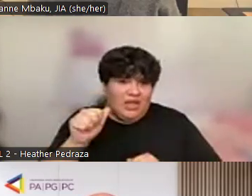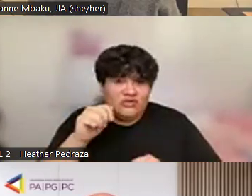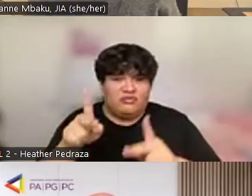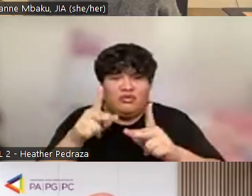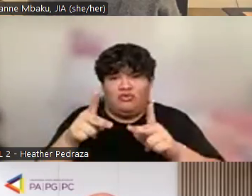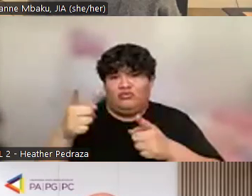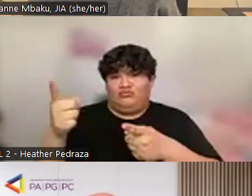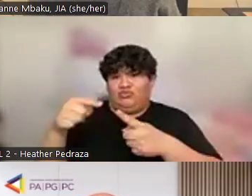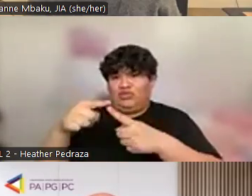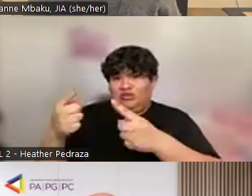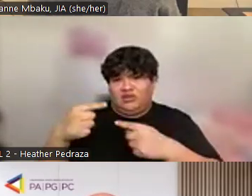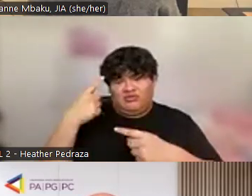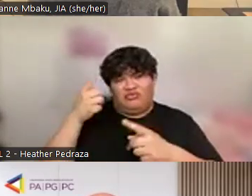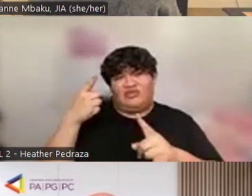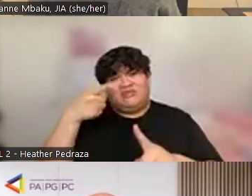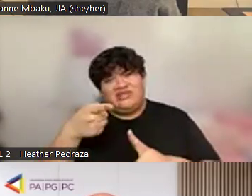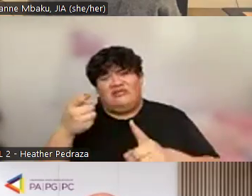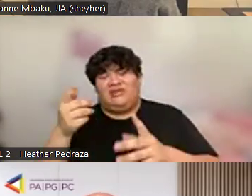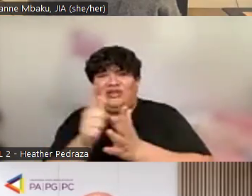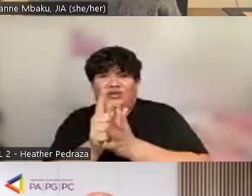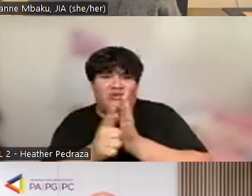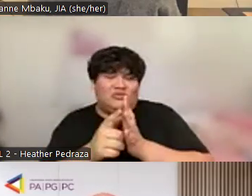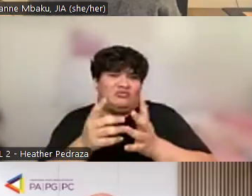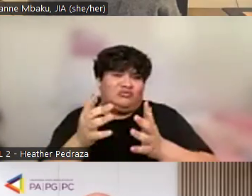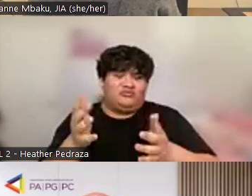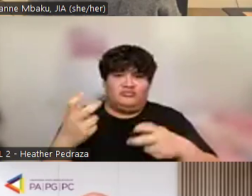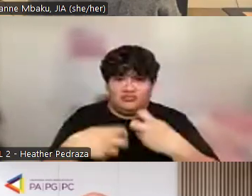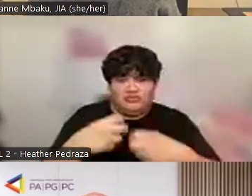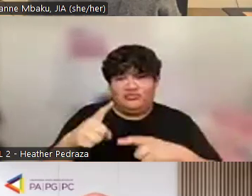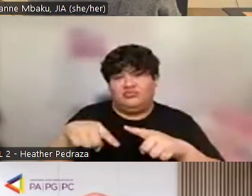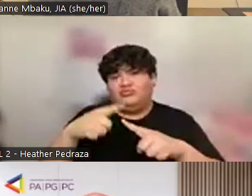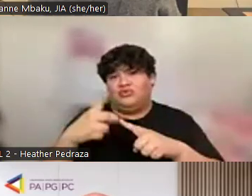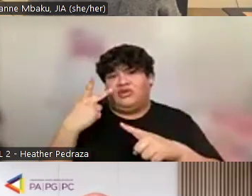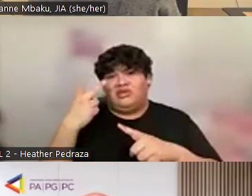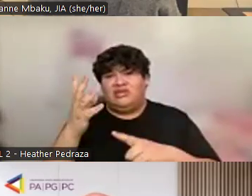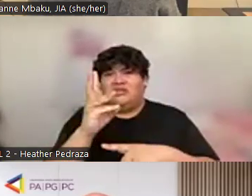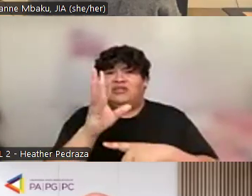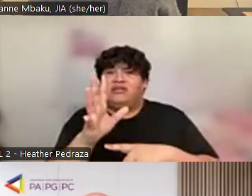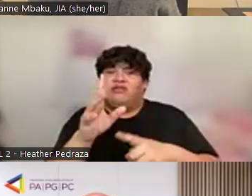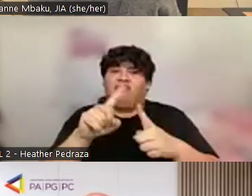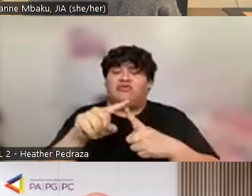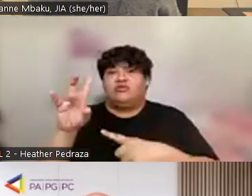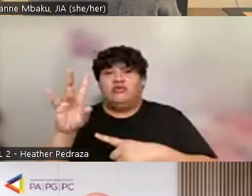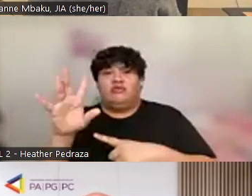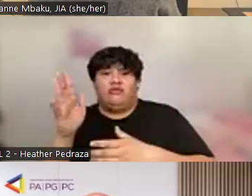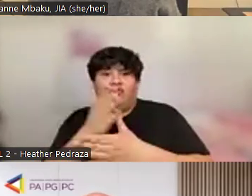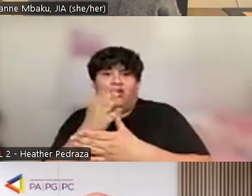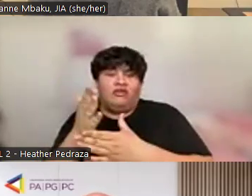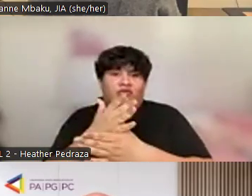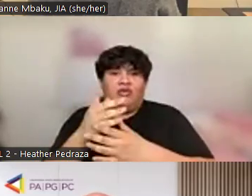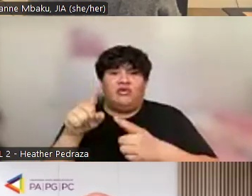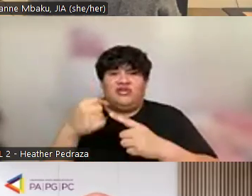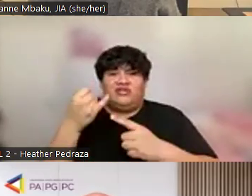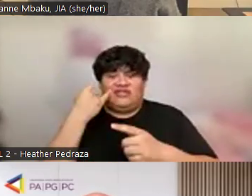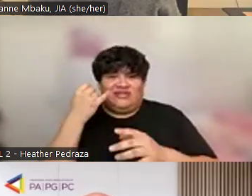come to us for specific legal issues, and it always seems like there's a surge around 65 to 70 when people have just entered